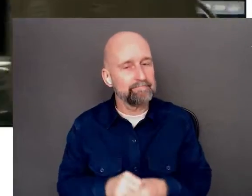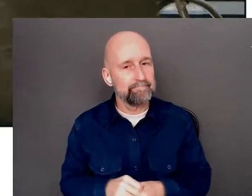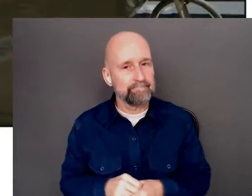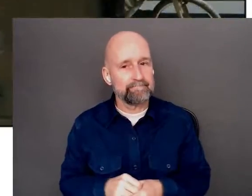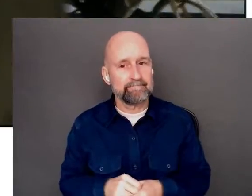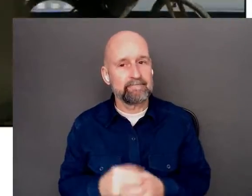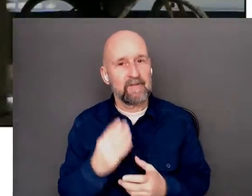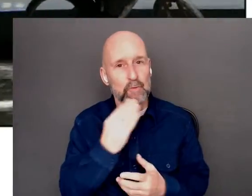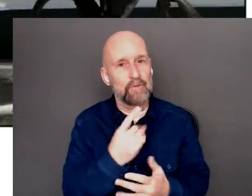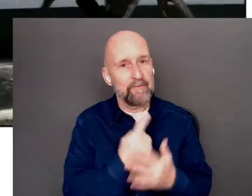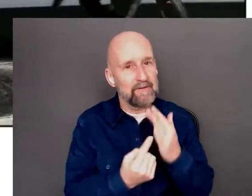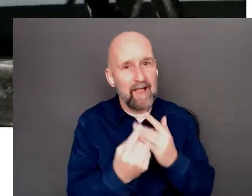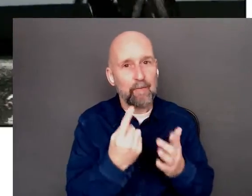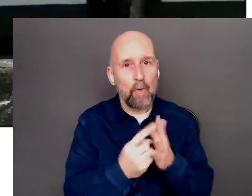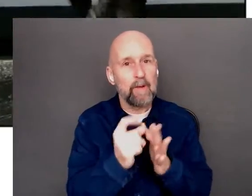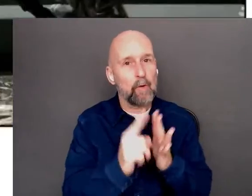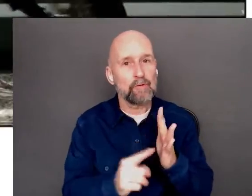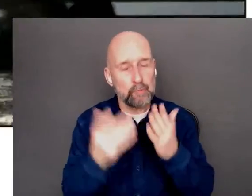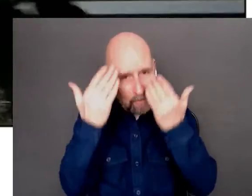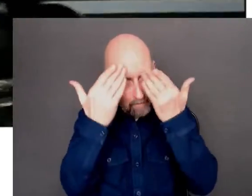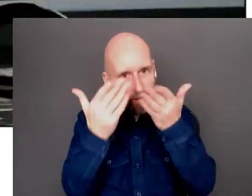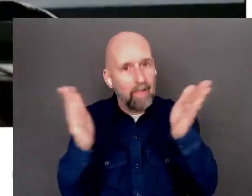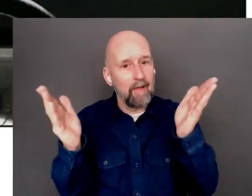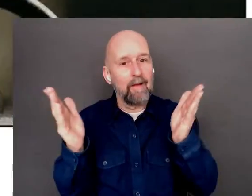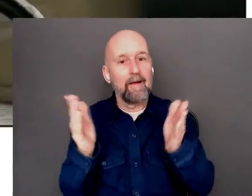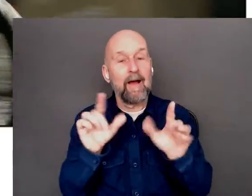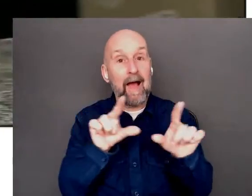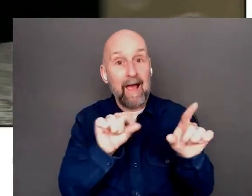or for your project. So I invite everyone